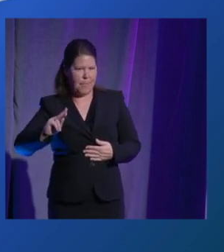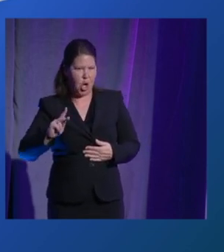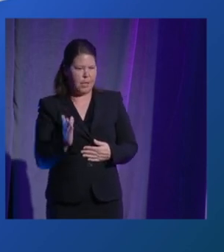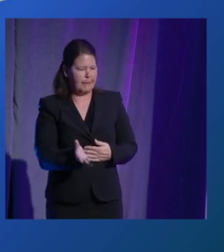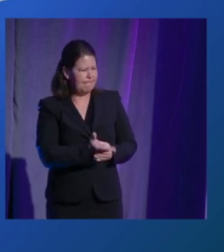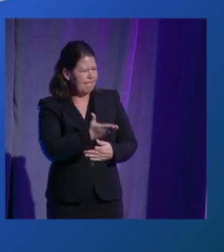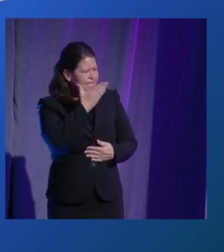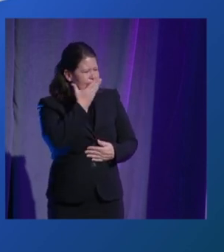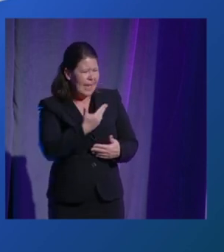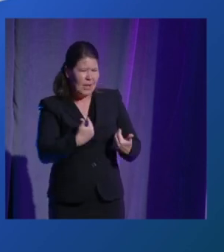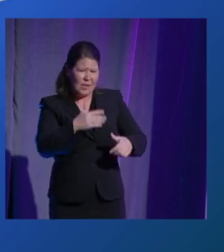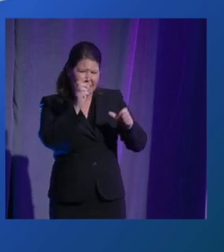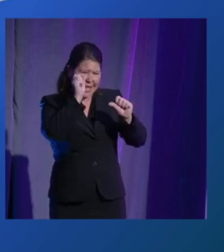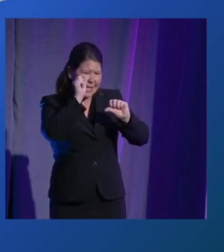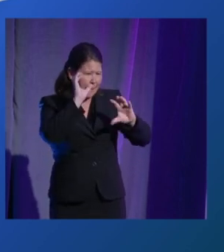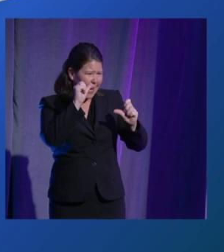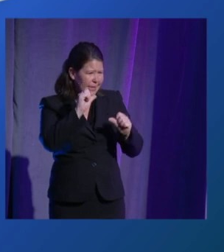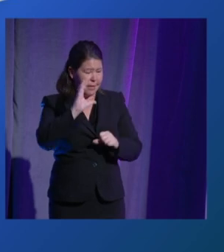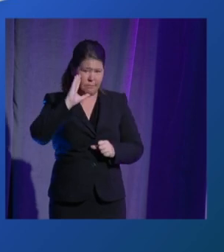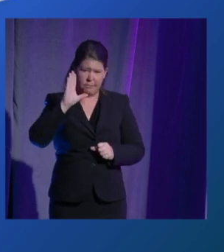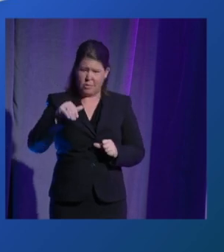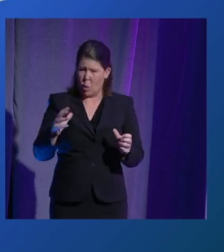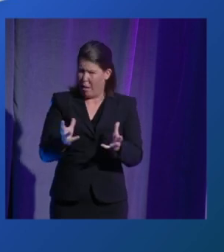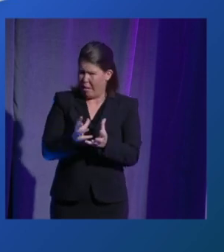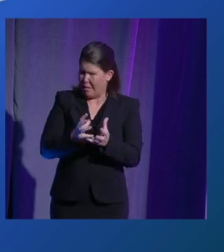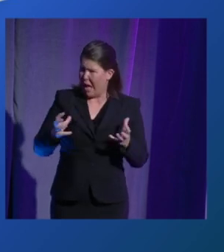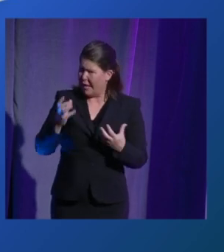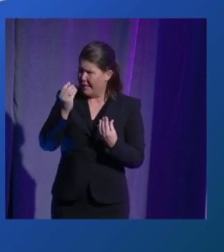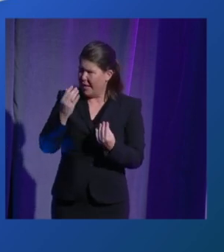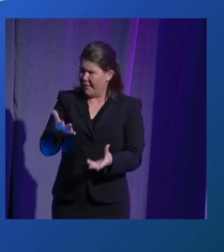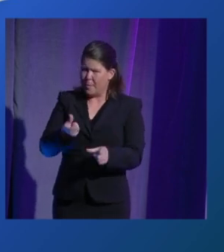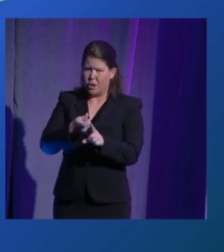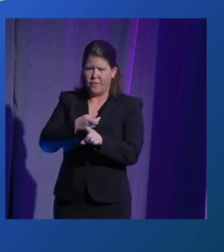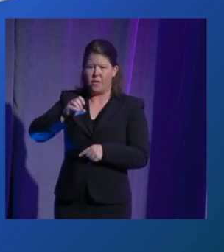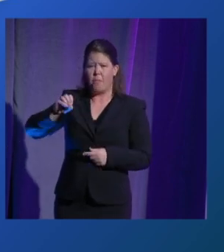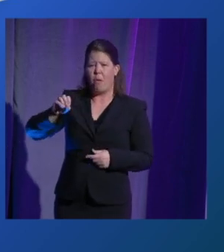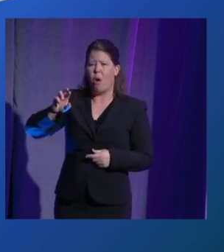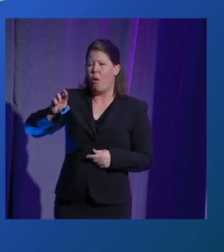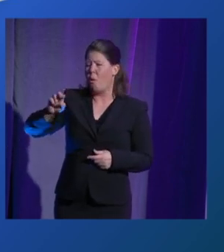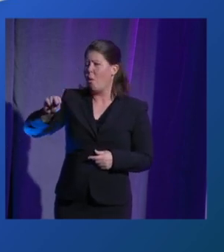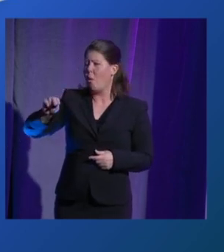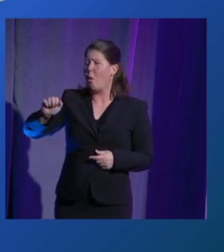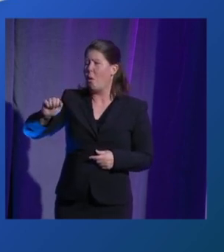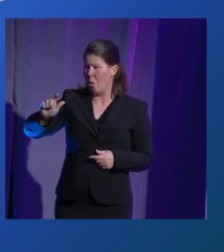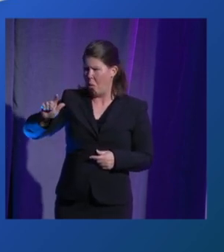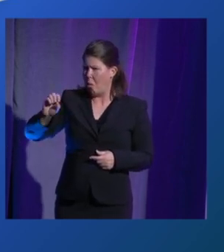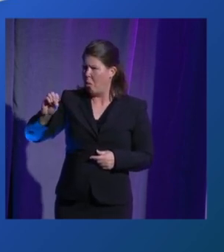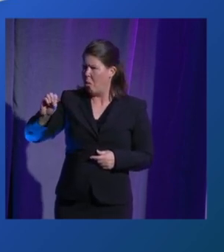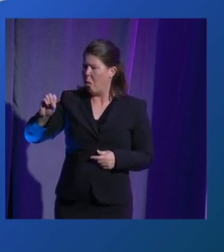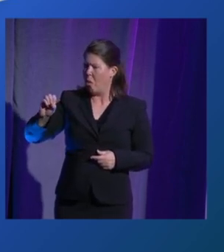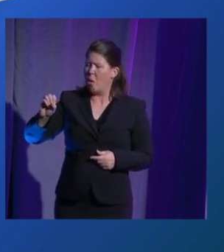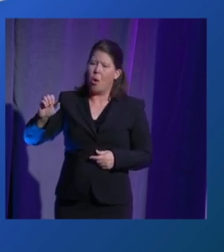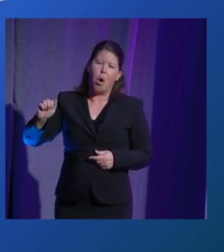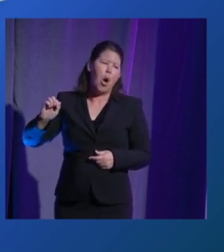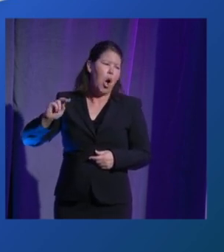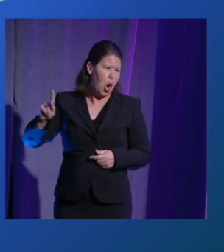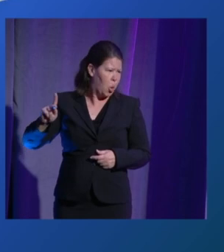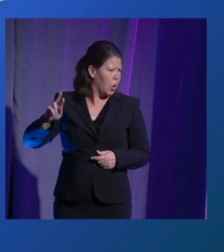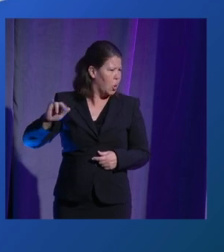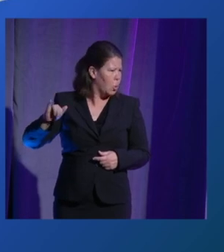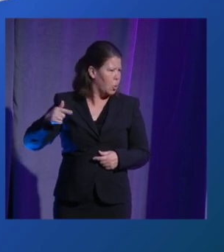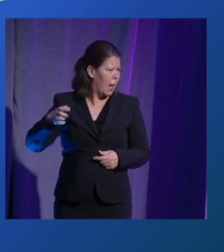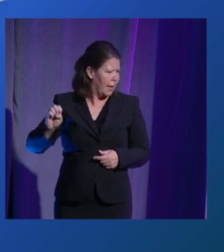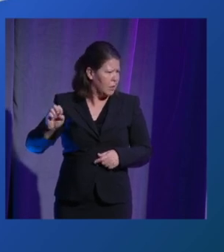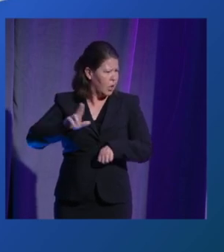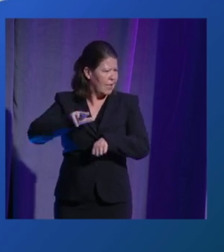layer after layer of layer of knowledge and and and work that's been done but the fact that um you can detect or